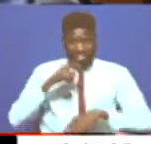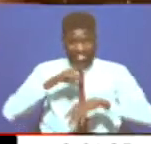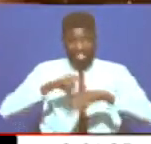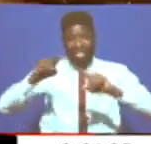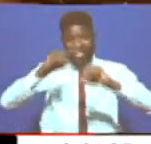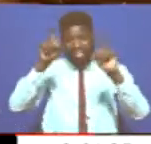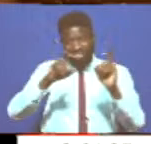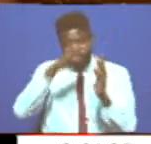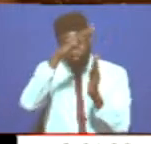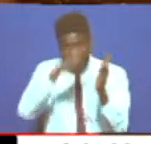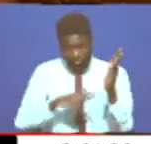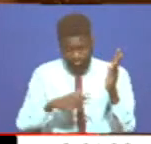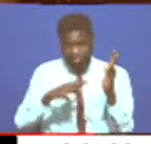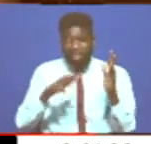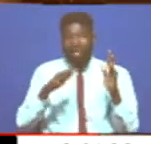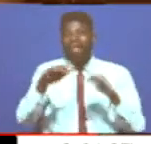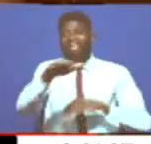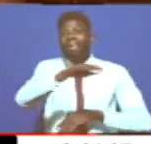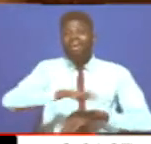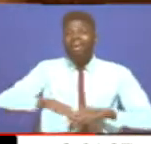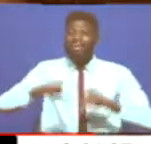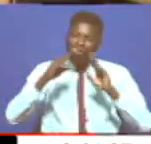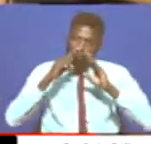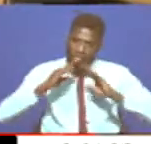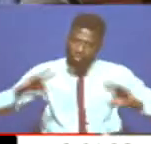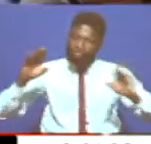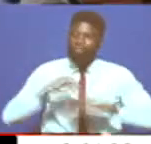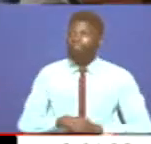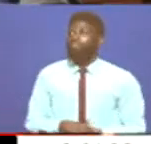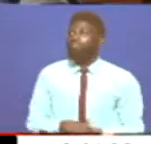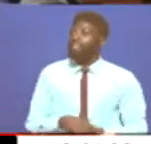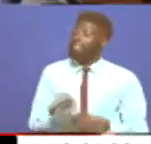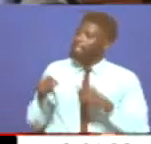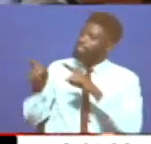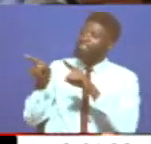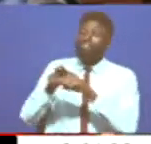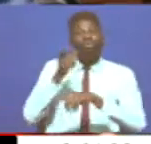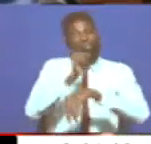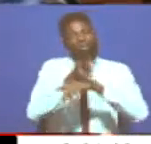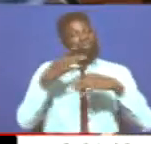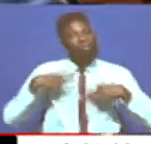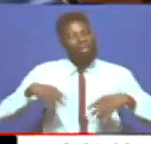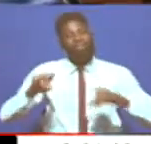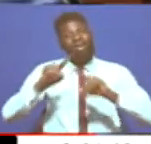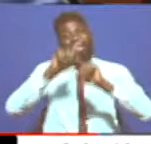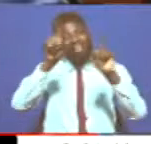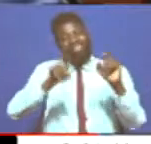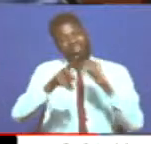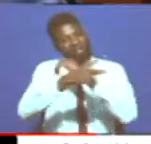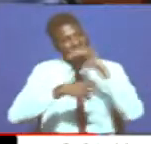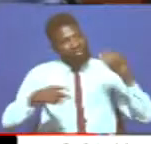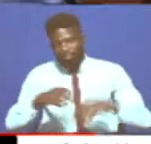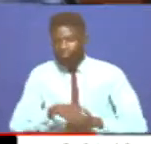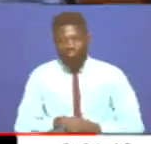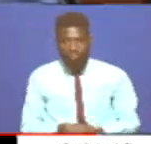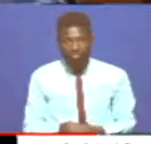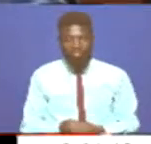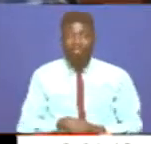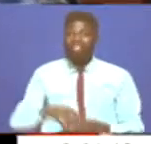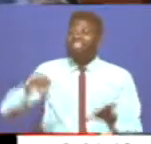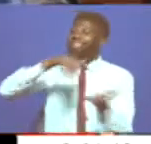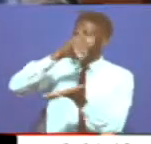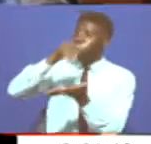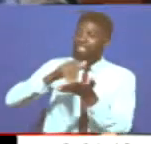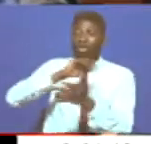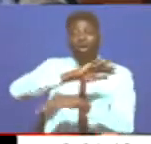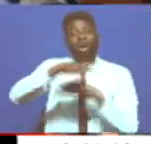area. He took the opportunity to warn exam cheats. The centers have been consolidated, but I want to encourage